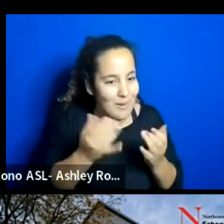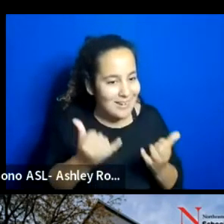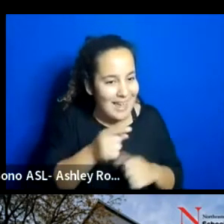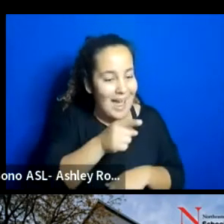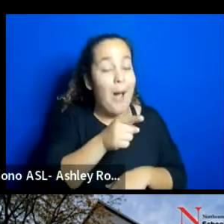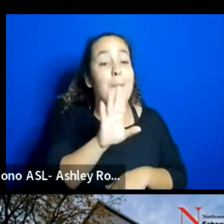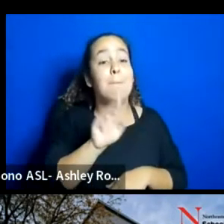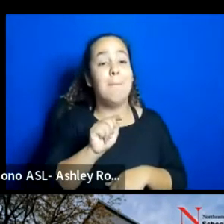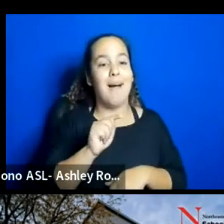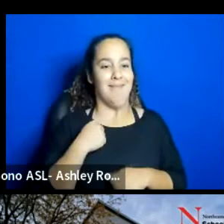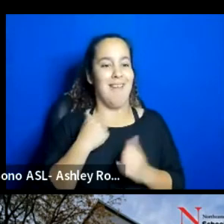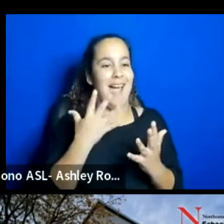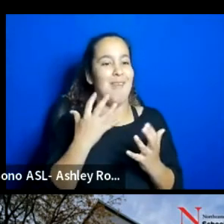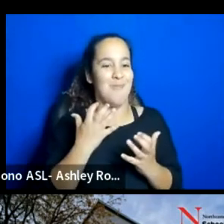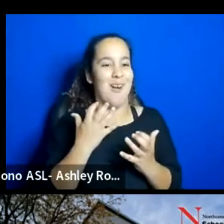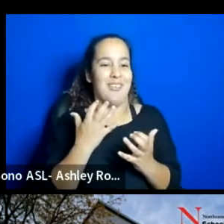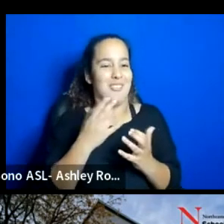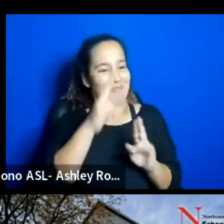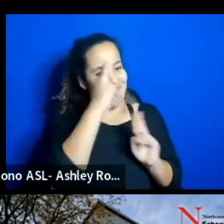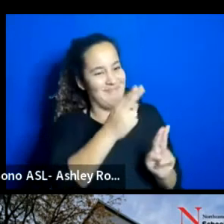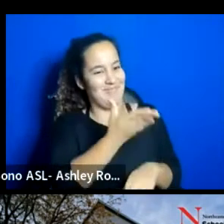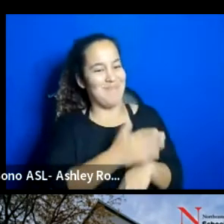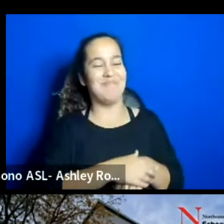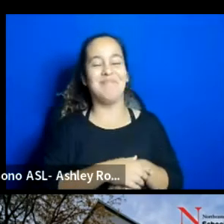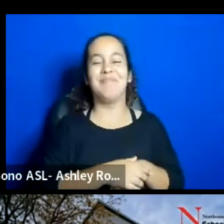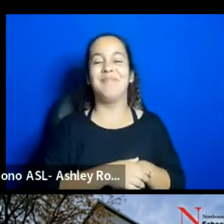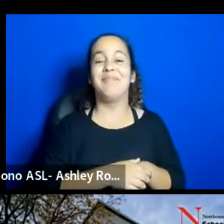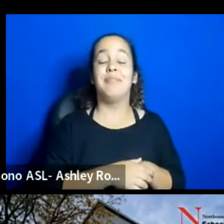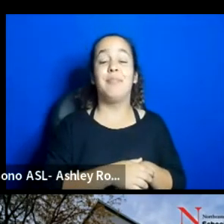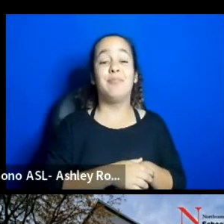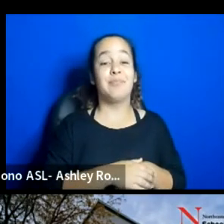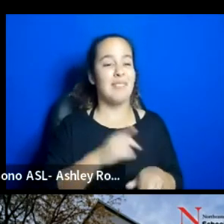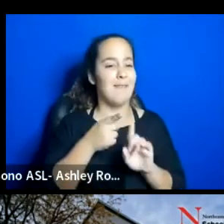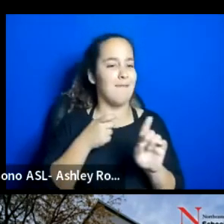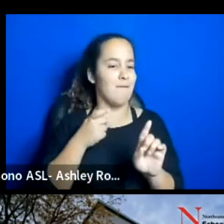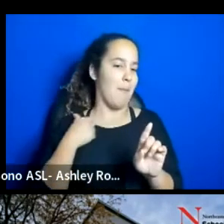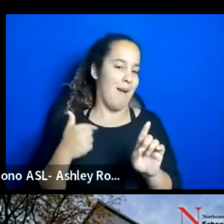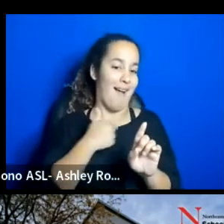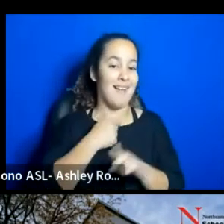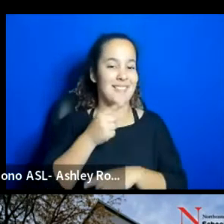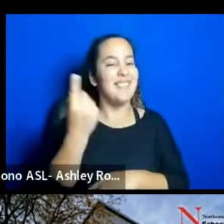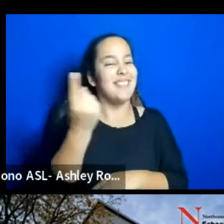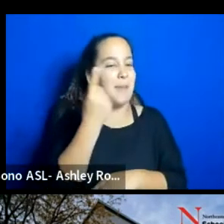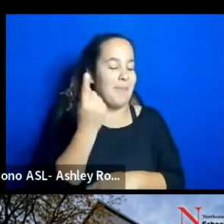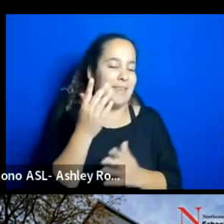it memorialized from all of us here. Kind of a big little something.